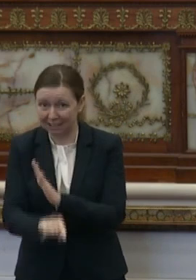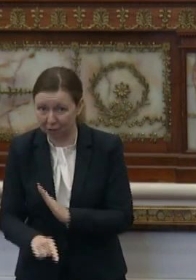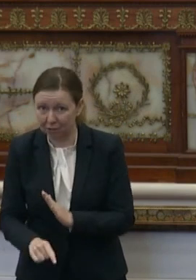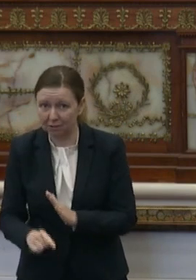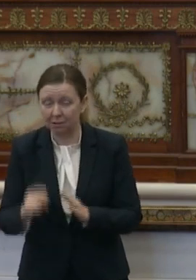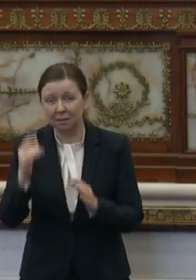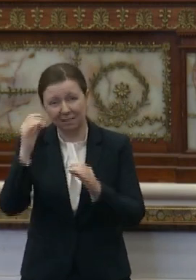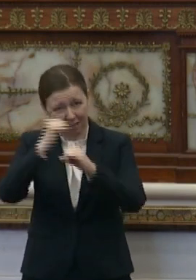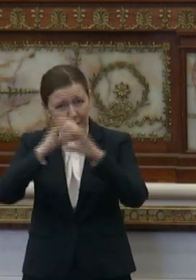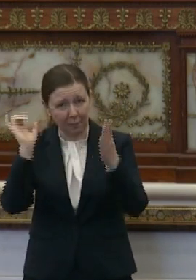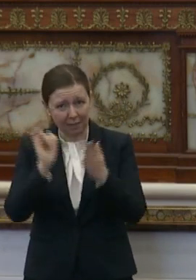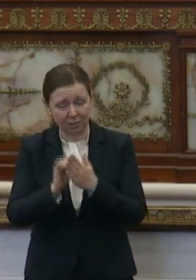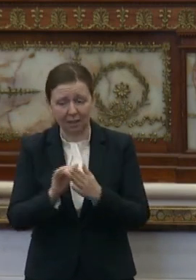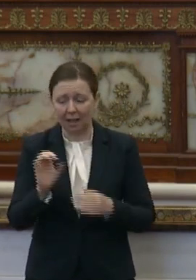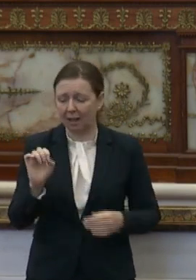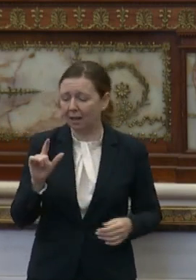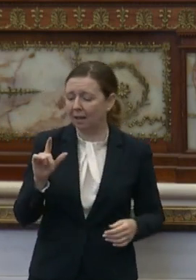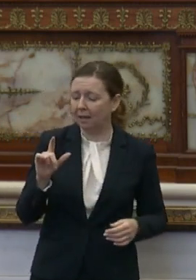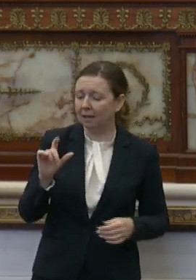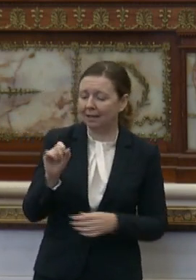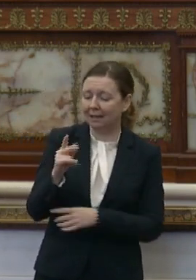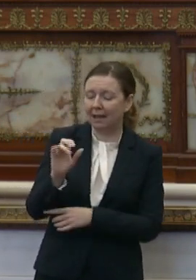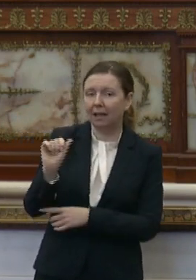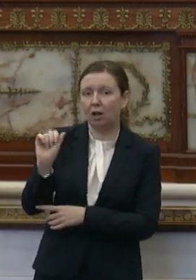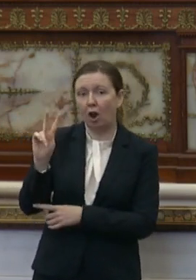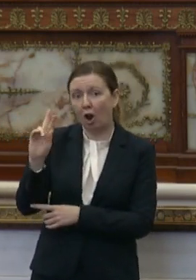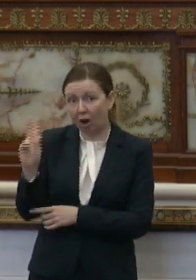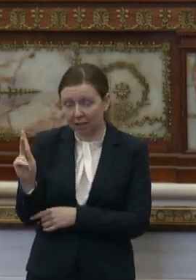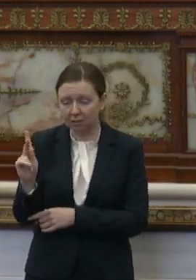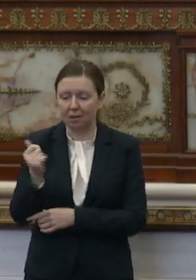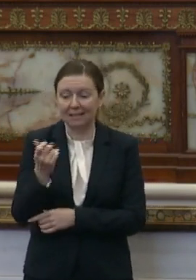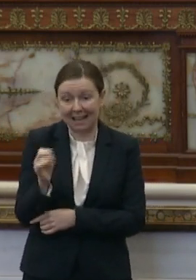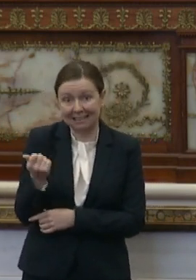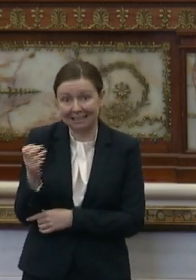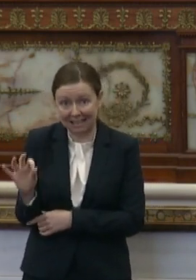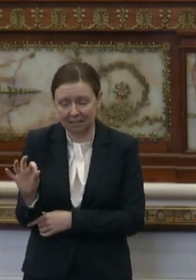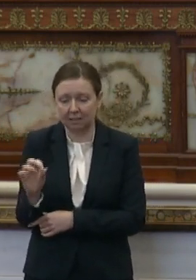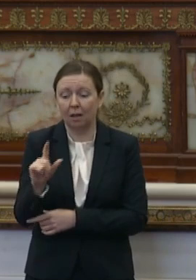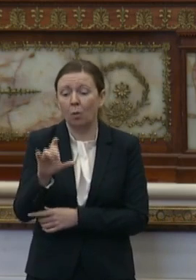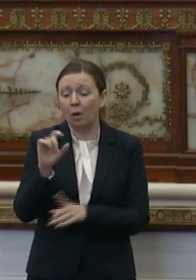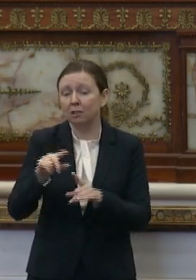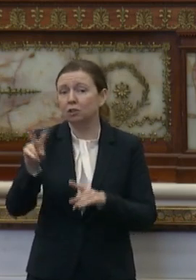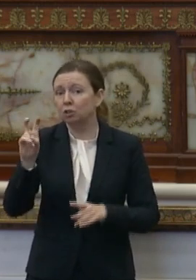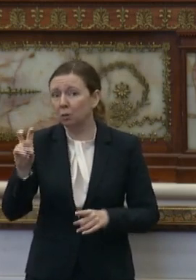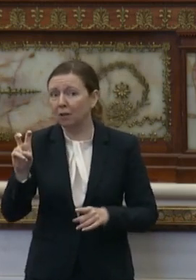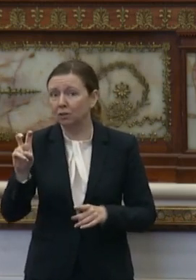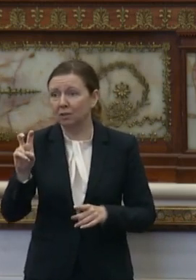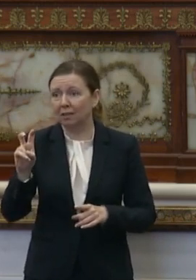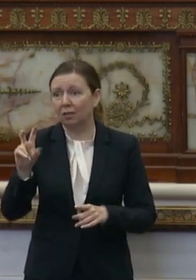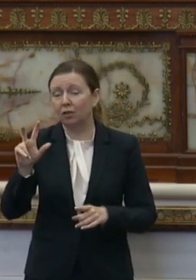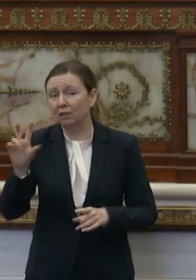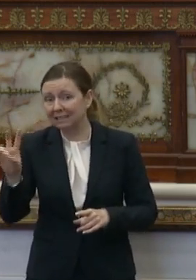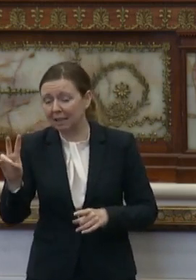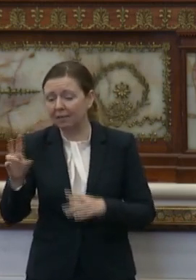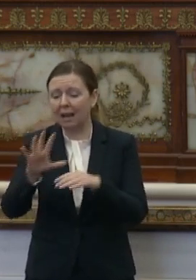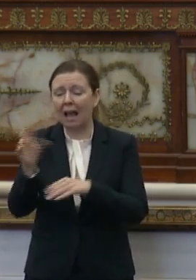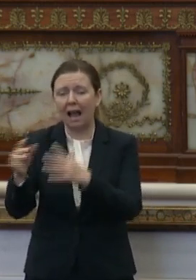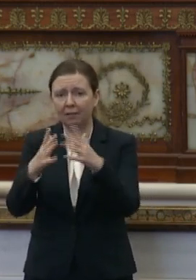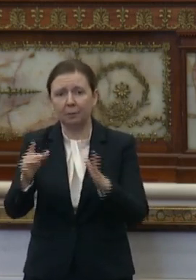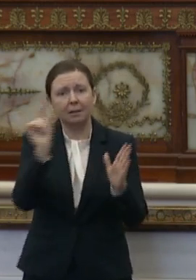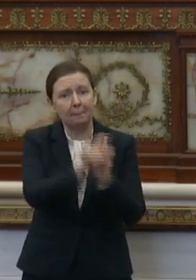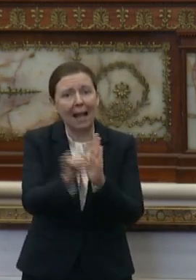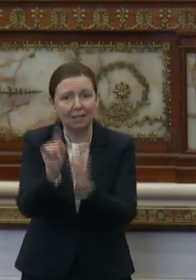and massacred. Elaine, Arkansas, 1919, 100 to 237 African-Americans